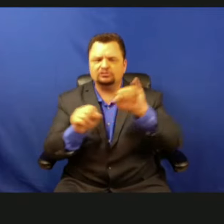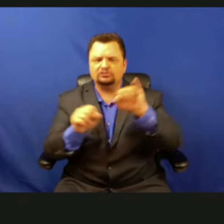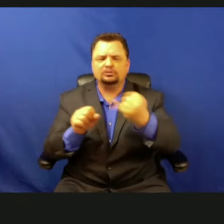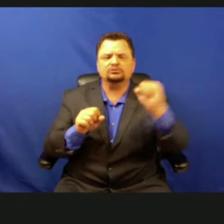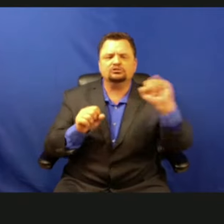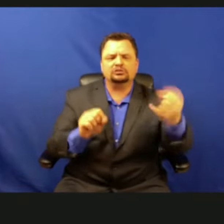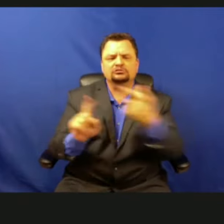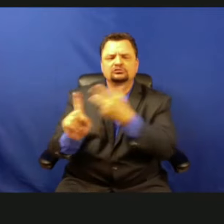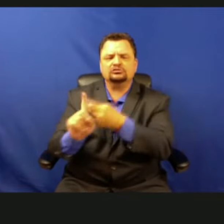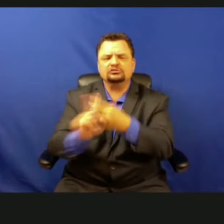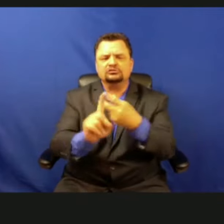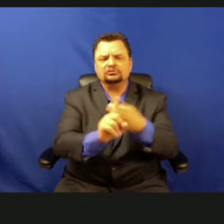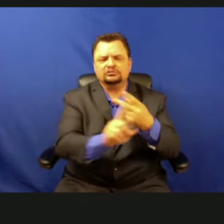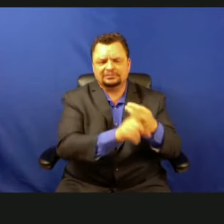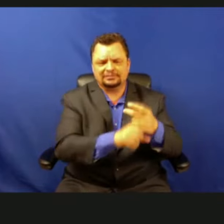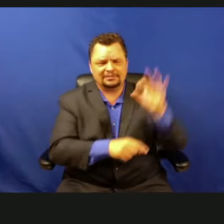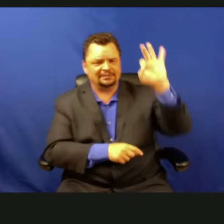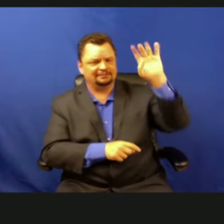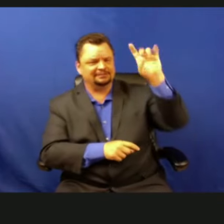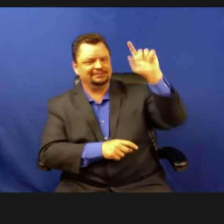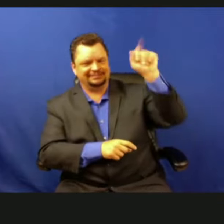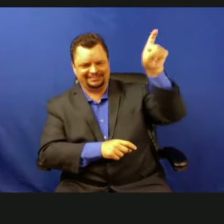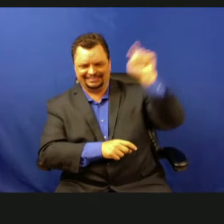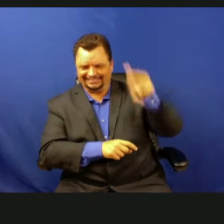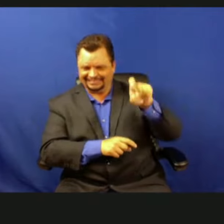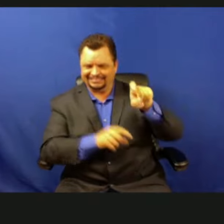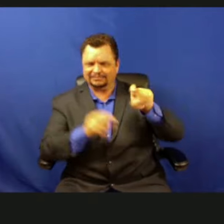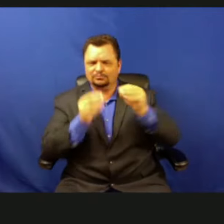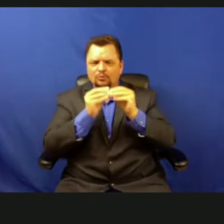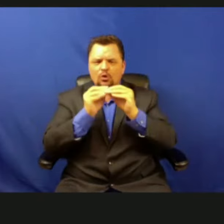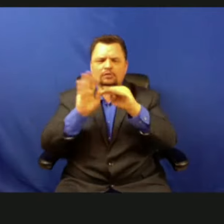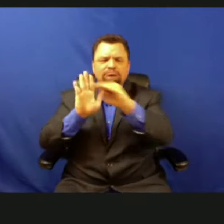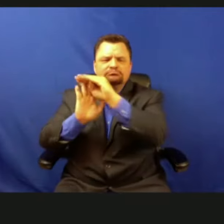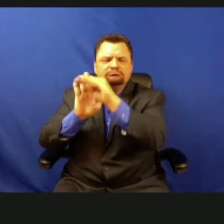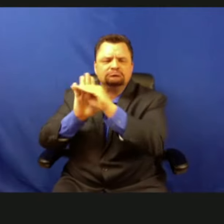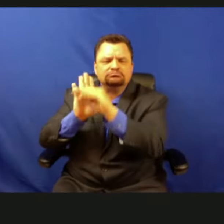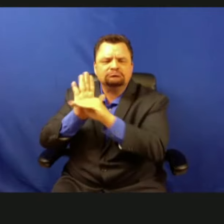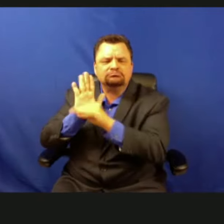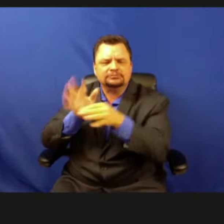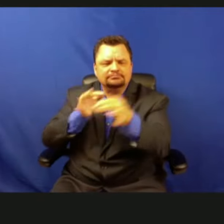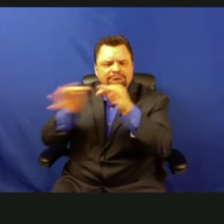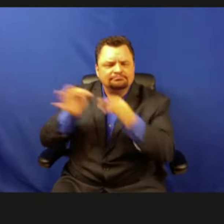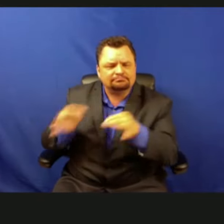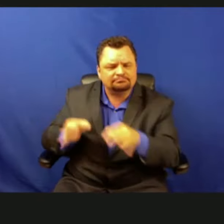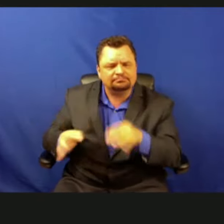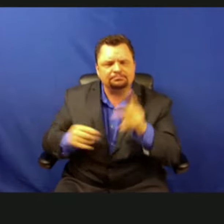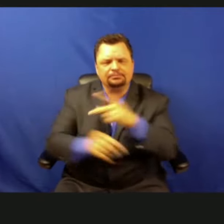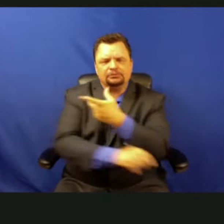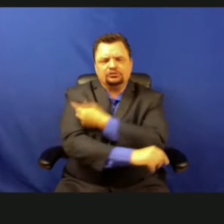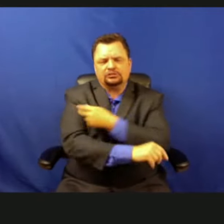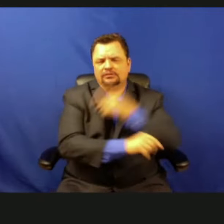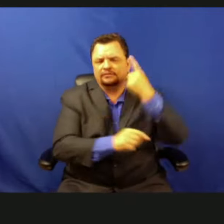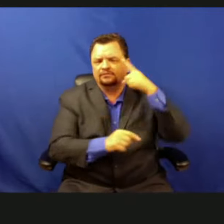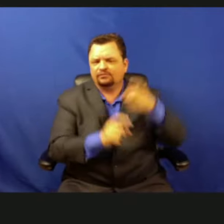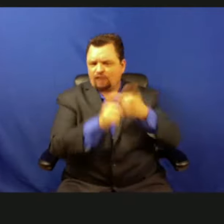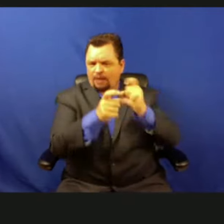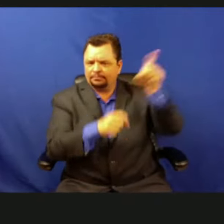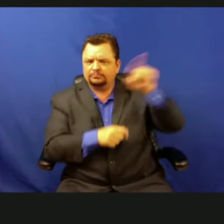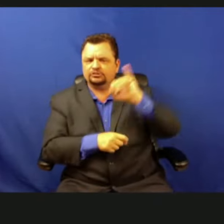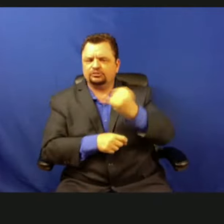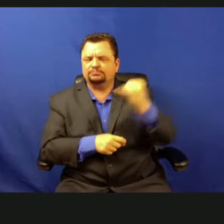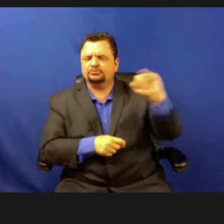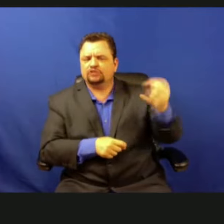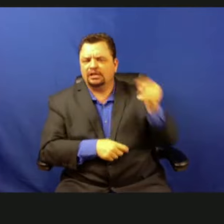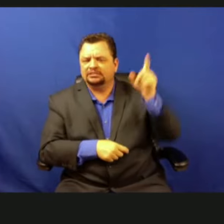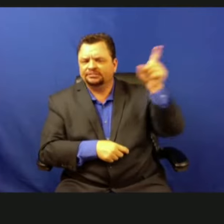that guidance. There are many people who received it who on their own are beginning the course of 2 vaccines with the Pfizer and Moderna. But again,